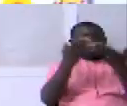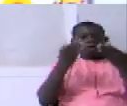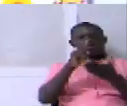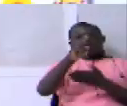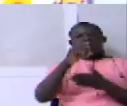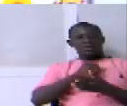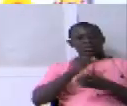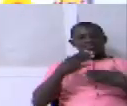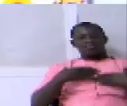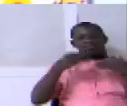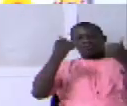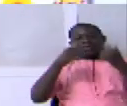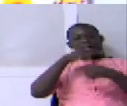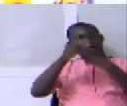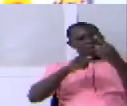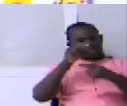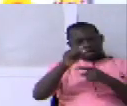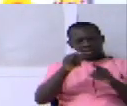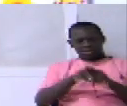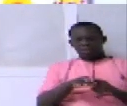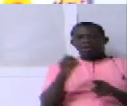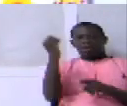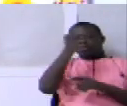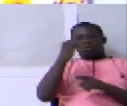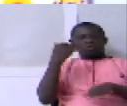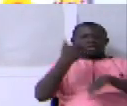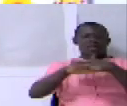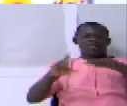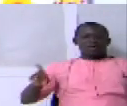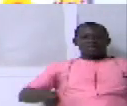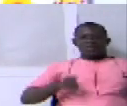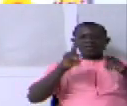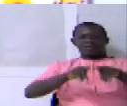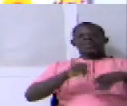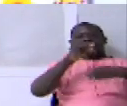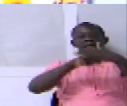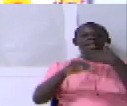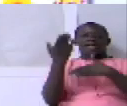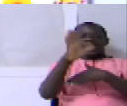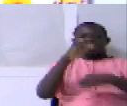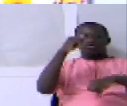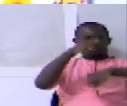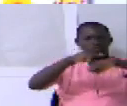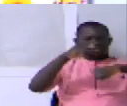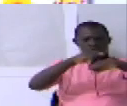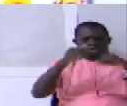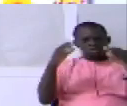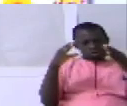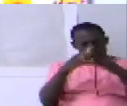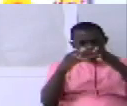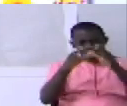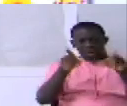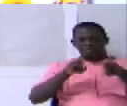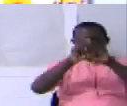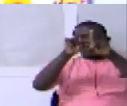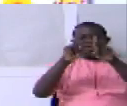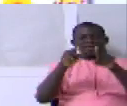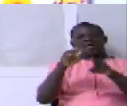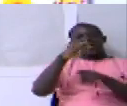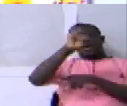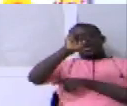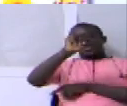Because I have never partaken in any torture or abuse of any rights together with Ijame. Council ka muna